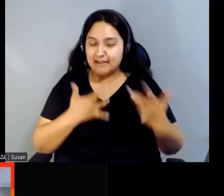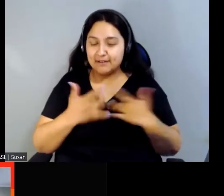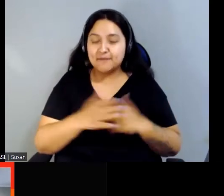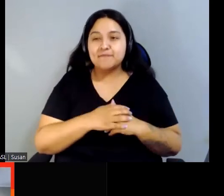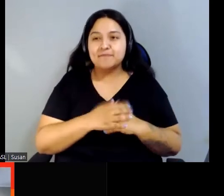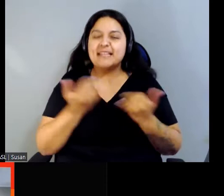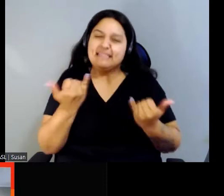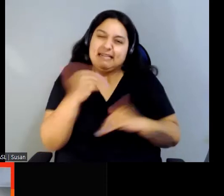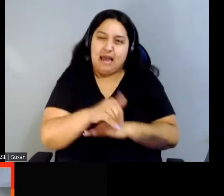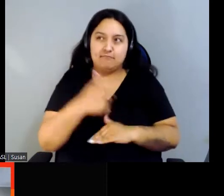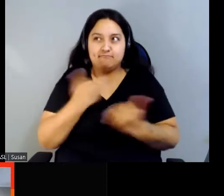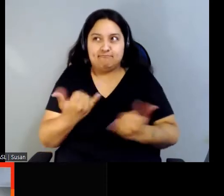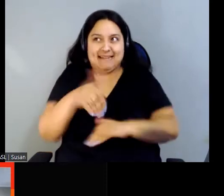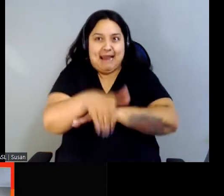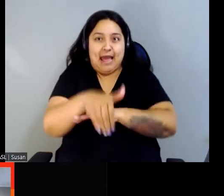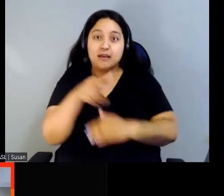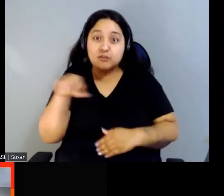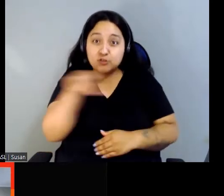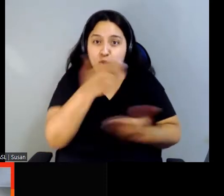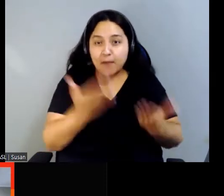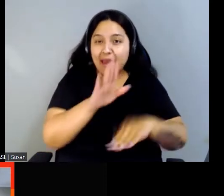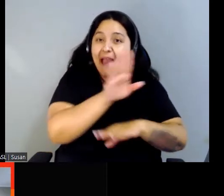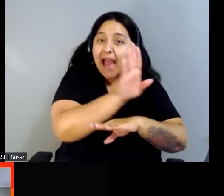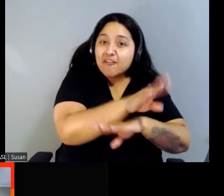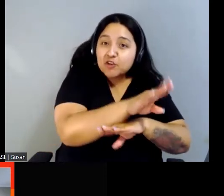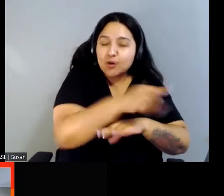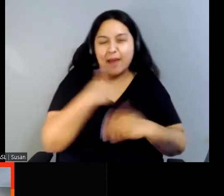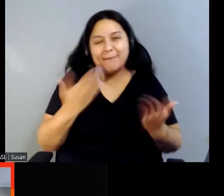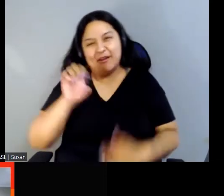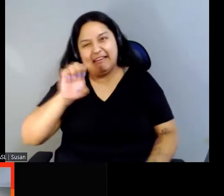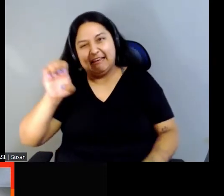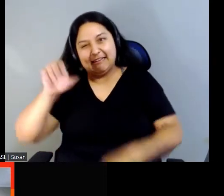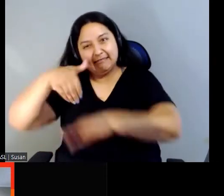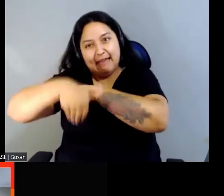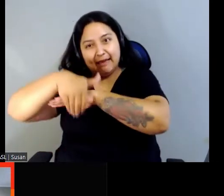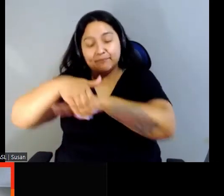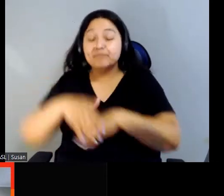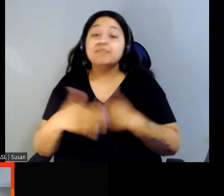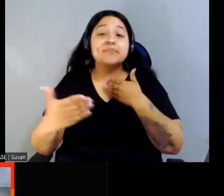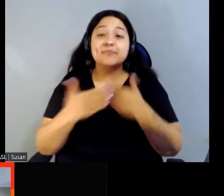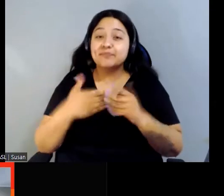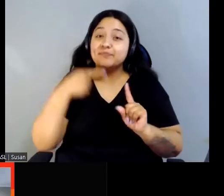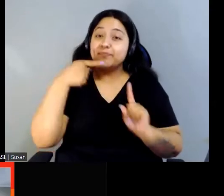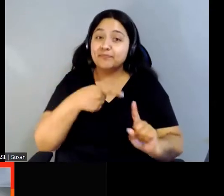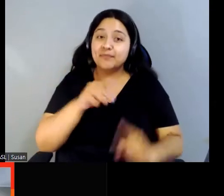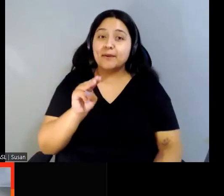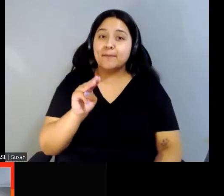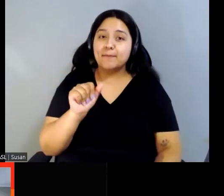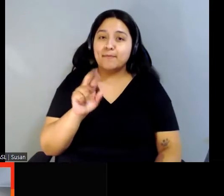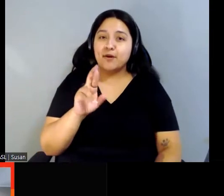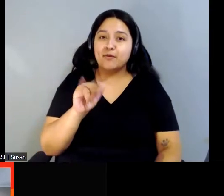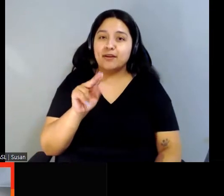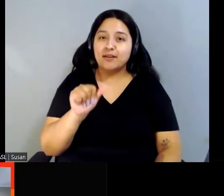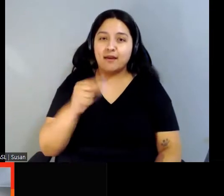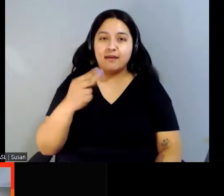tonight. For you, might be afternoon. I'm on the East Coast. So anyway, with further ado, I want to introduce Marina Hayes,